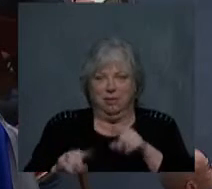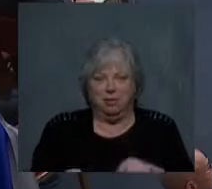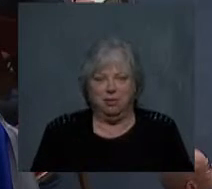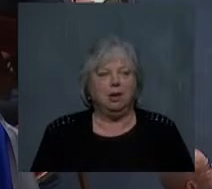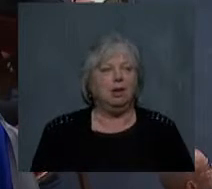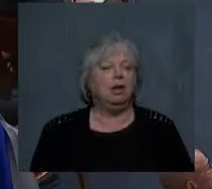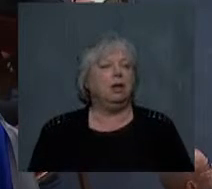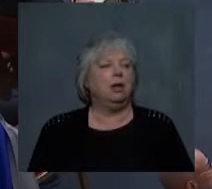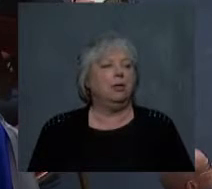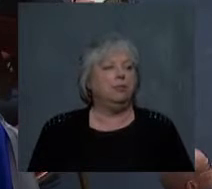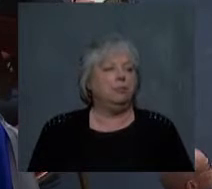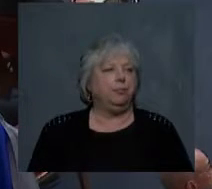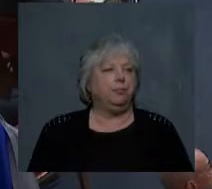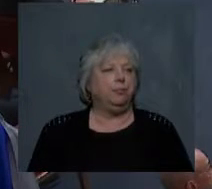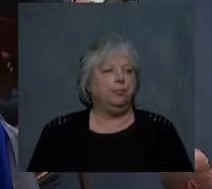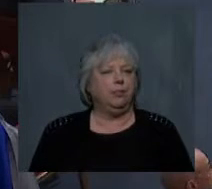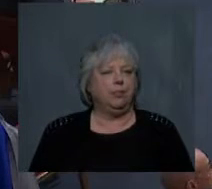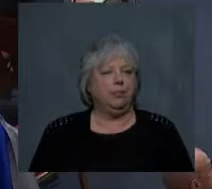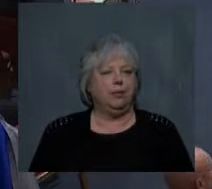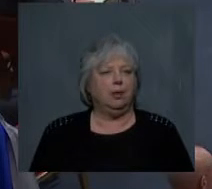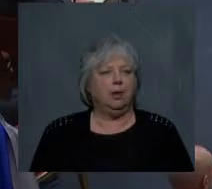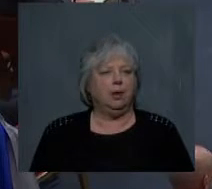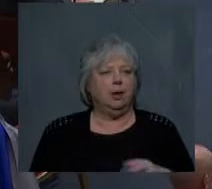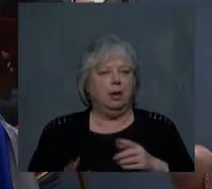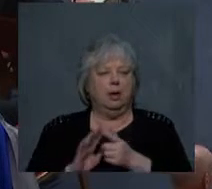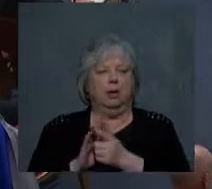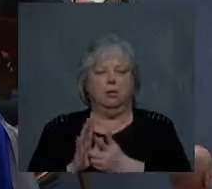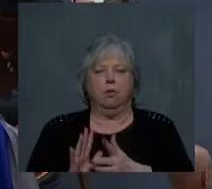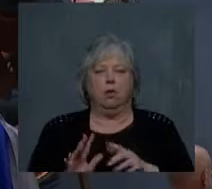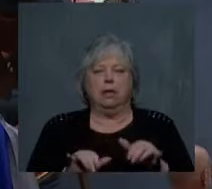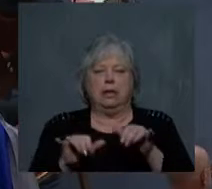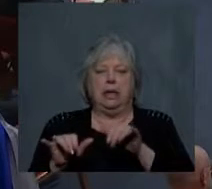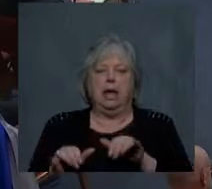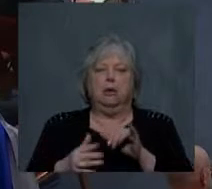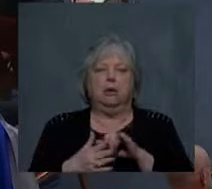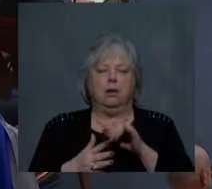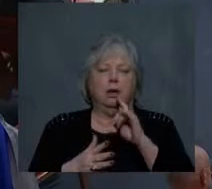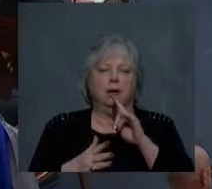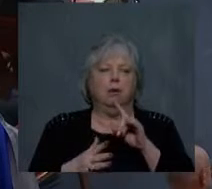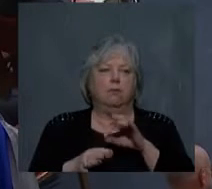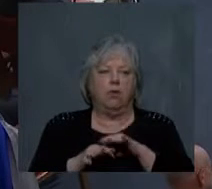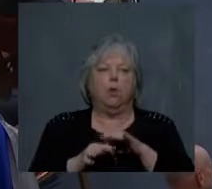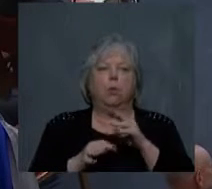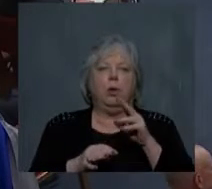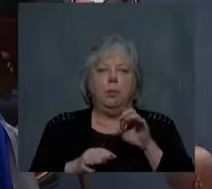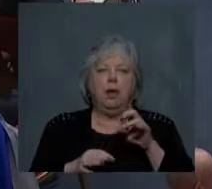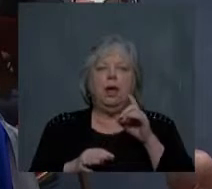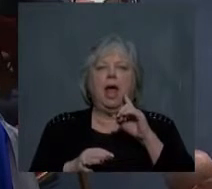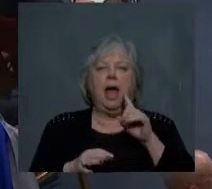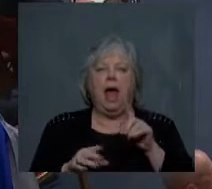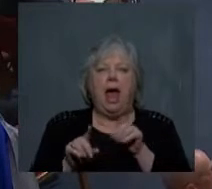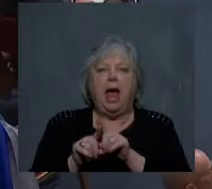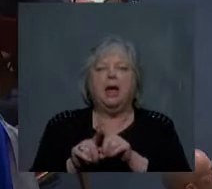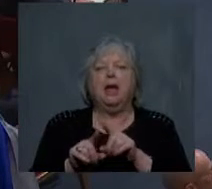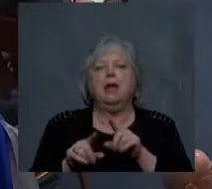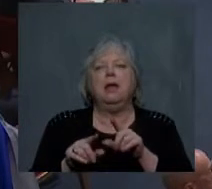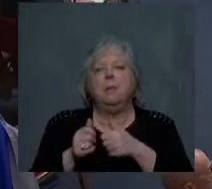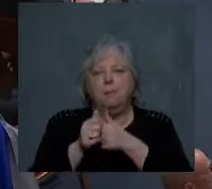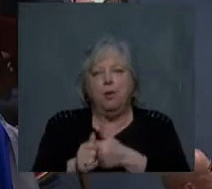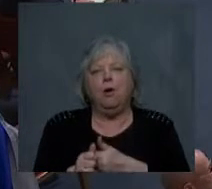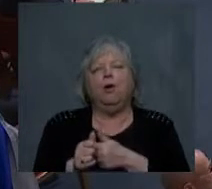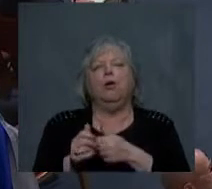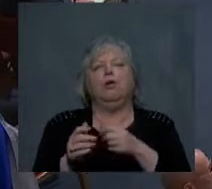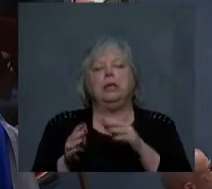The standard would be the vote for the commissioner to do it per city standard. And then if we receive